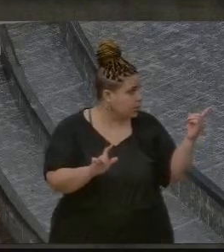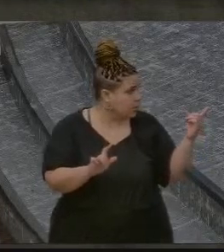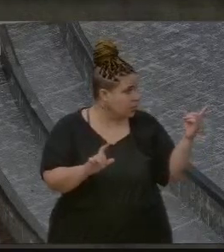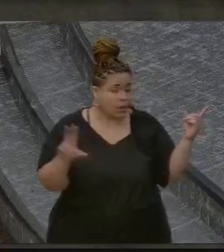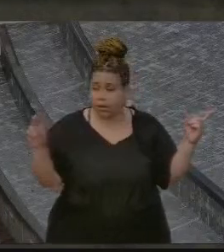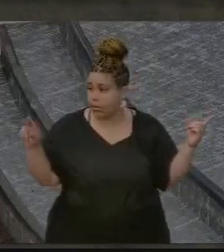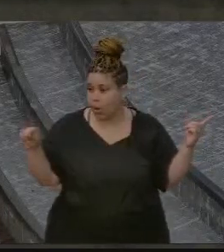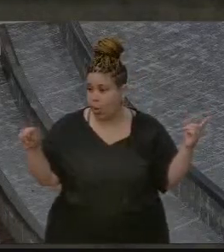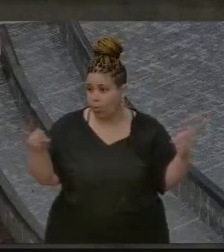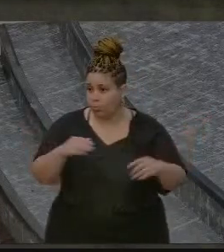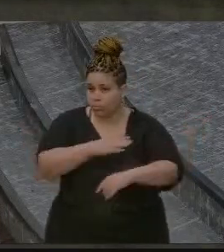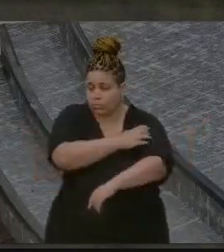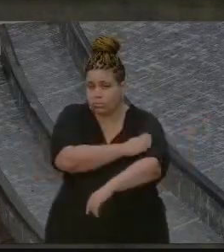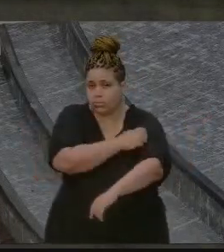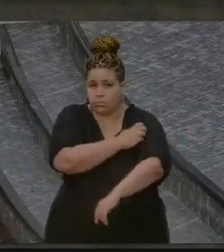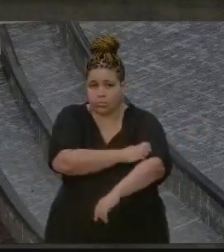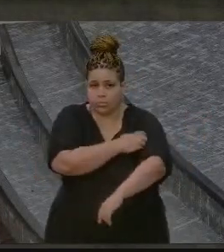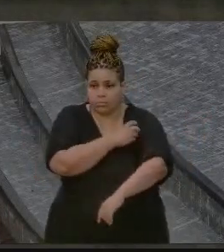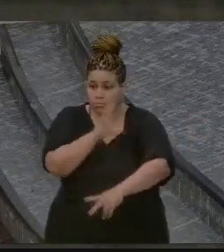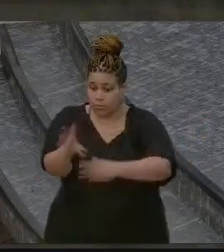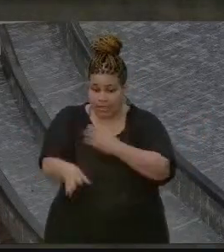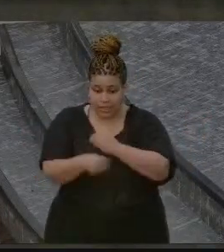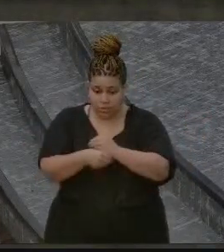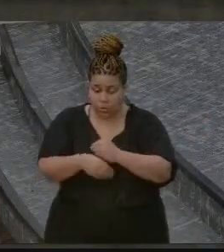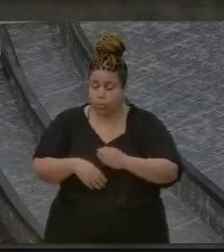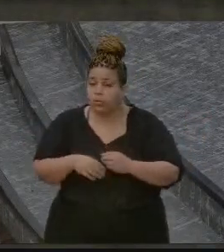Oh, okay. All right. Additional